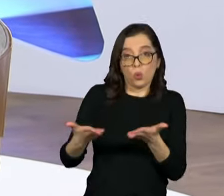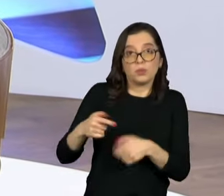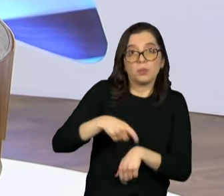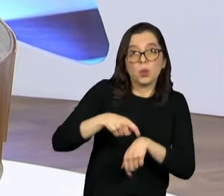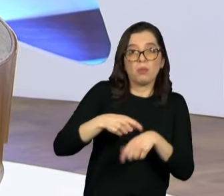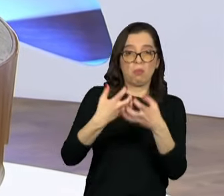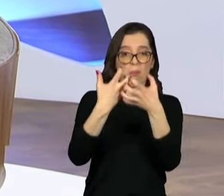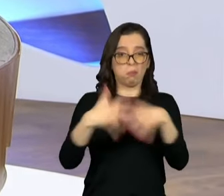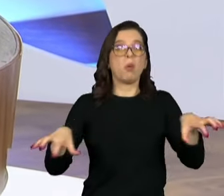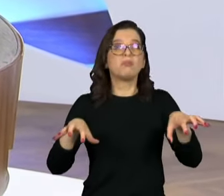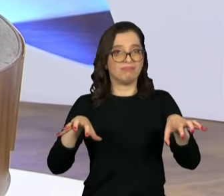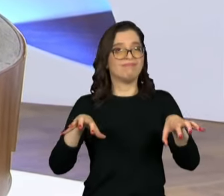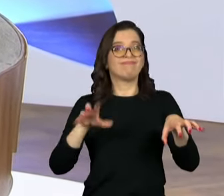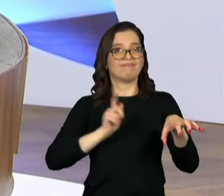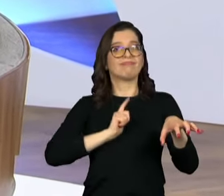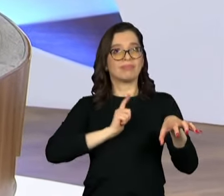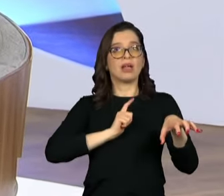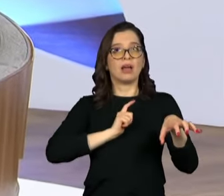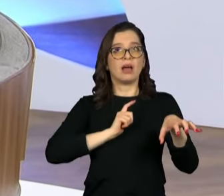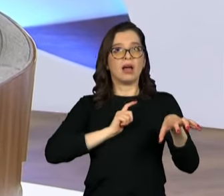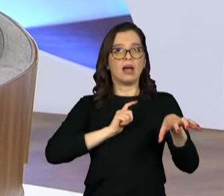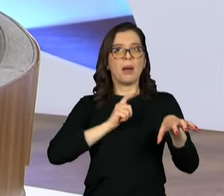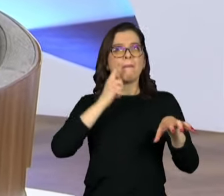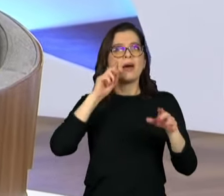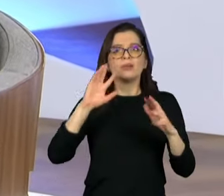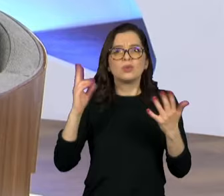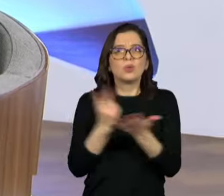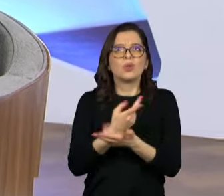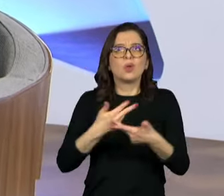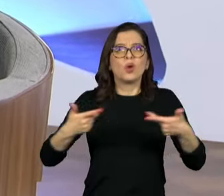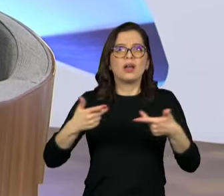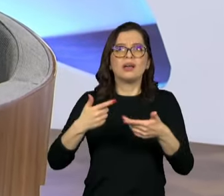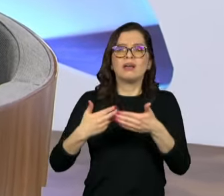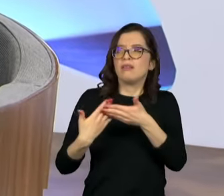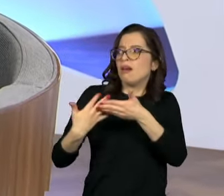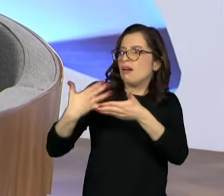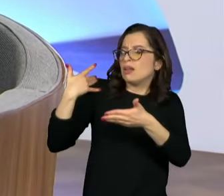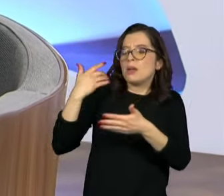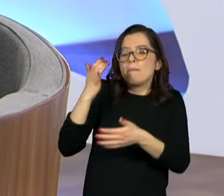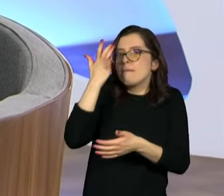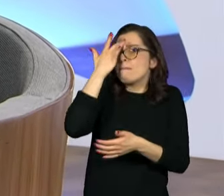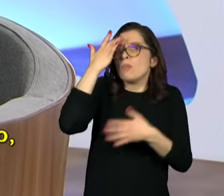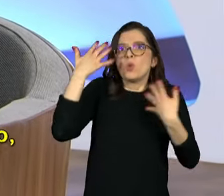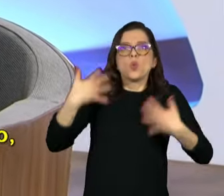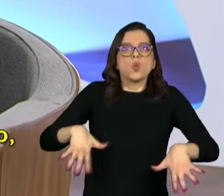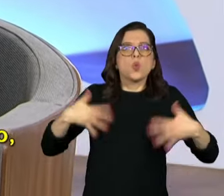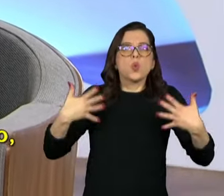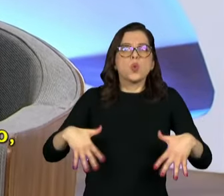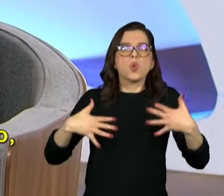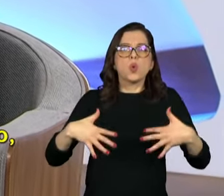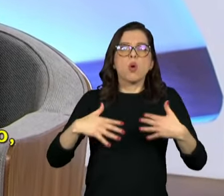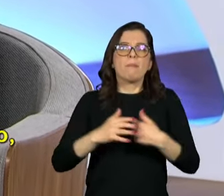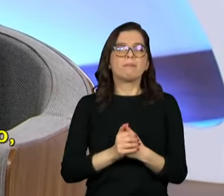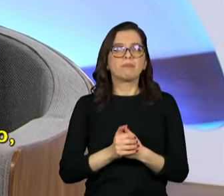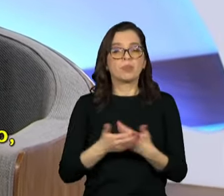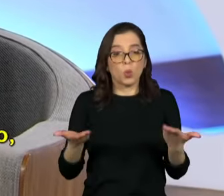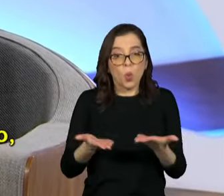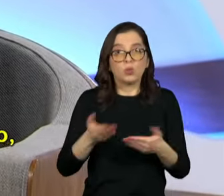deeply polarized. Almost as never before, at least in recent memory. In fact,